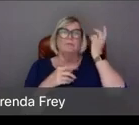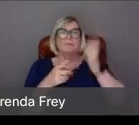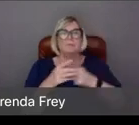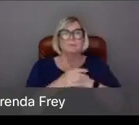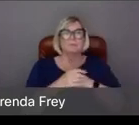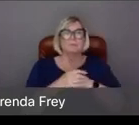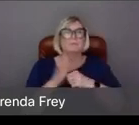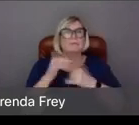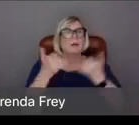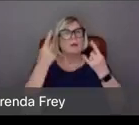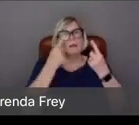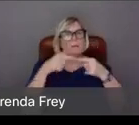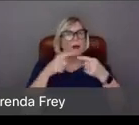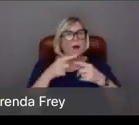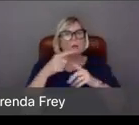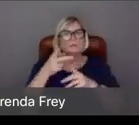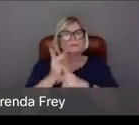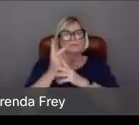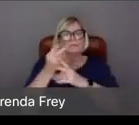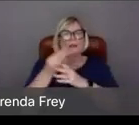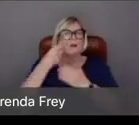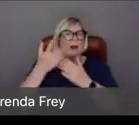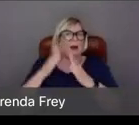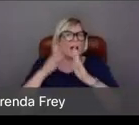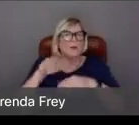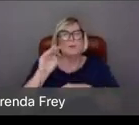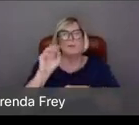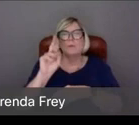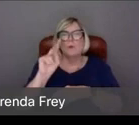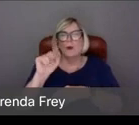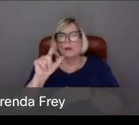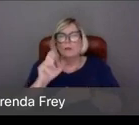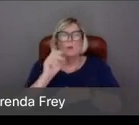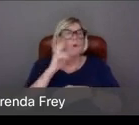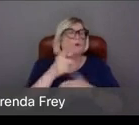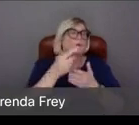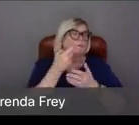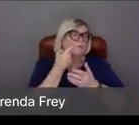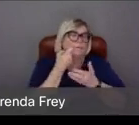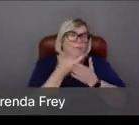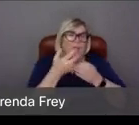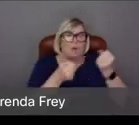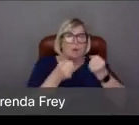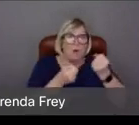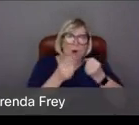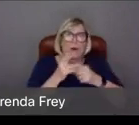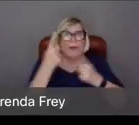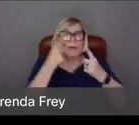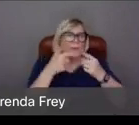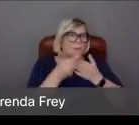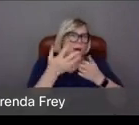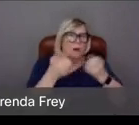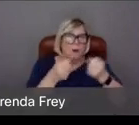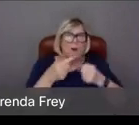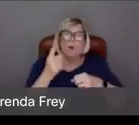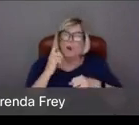All right, so thinking about mortgages, or if you've purchased a car recently or looking at that, you've probably heard a lot about